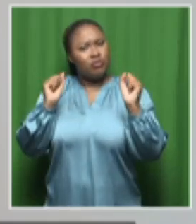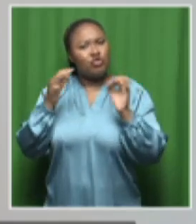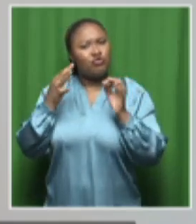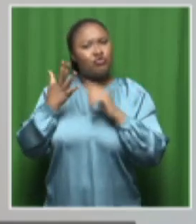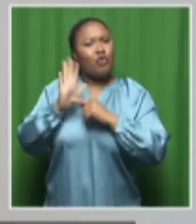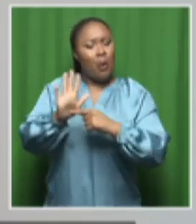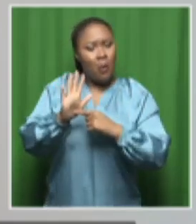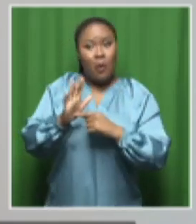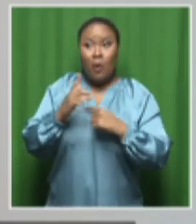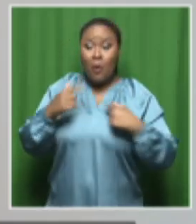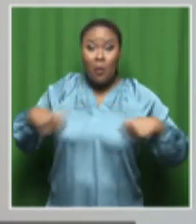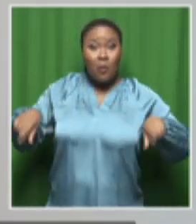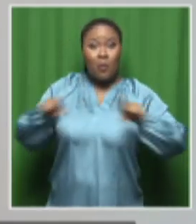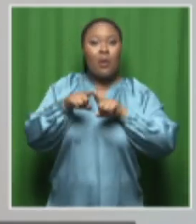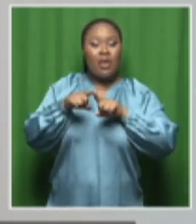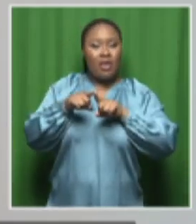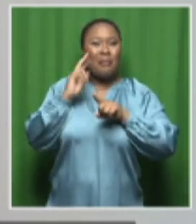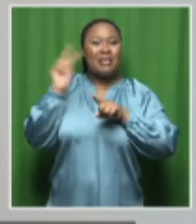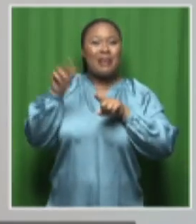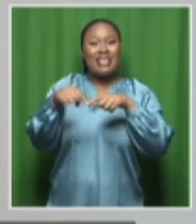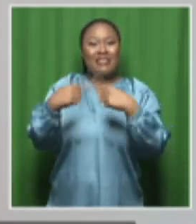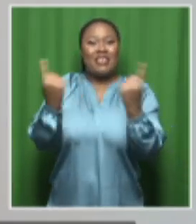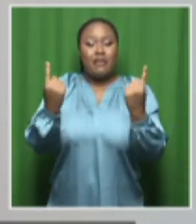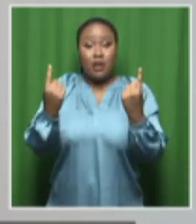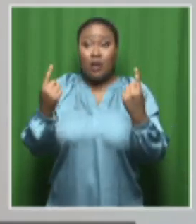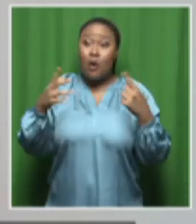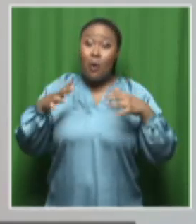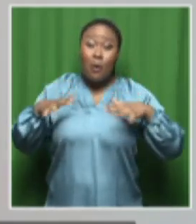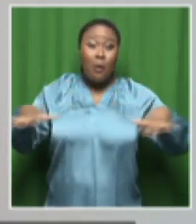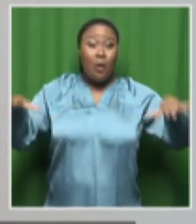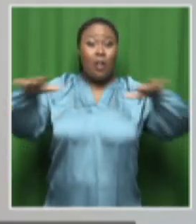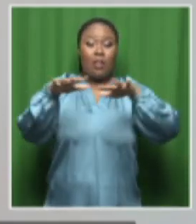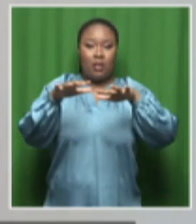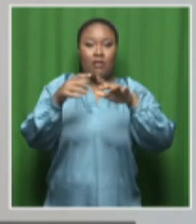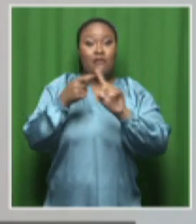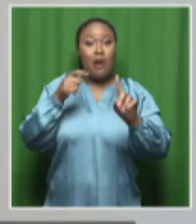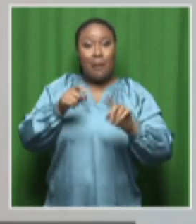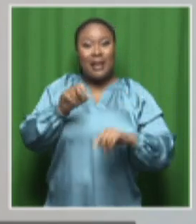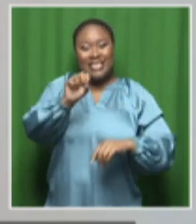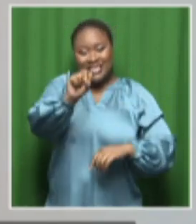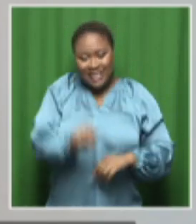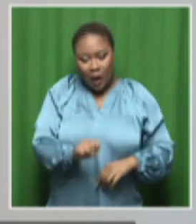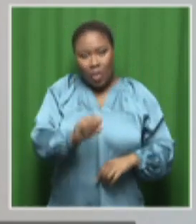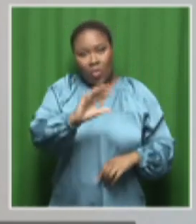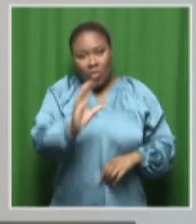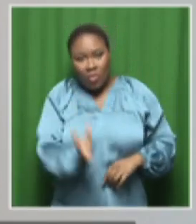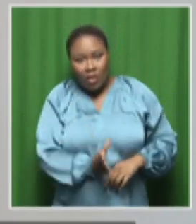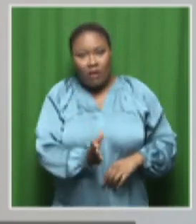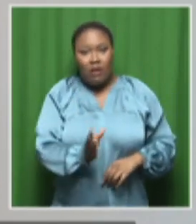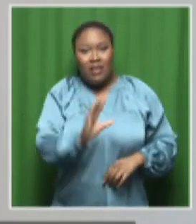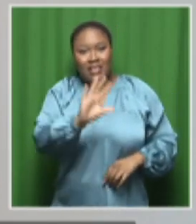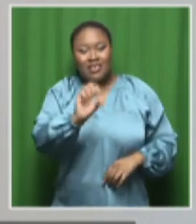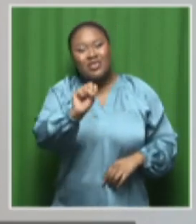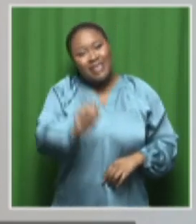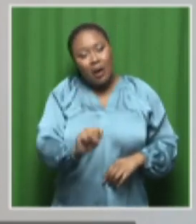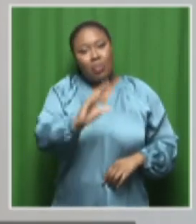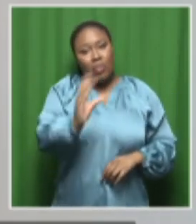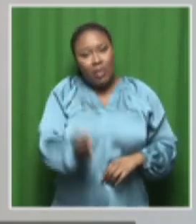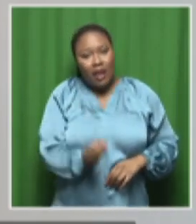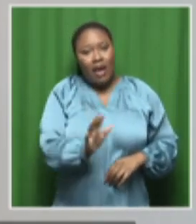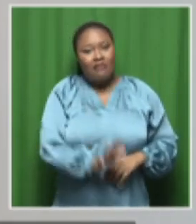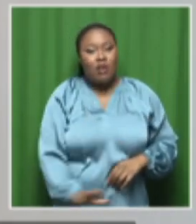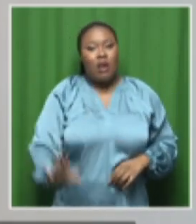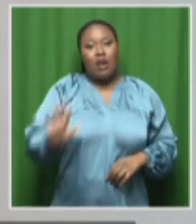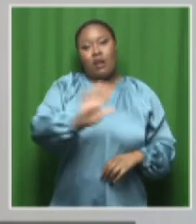all are from Southern Africa. So that is the one side of it. The other side of the exhibit speaks to the